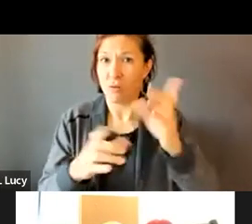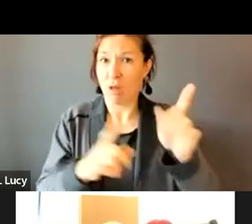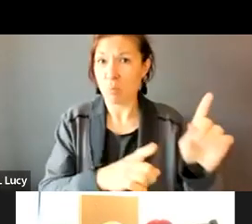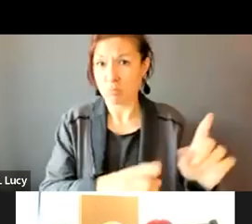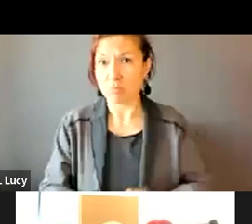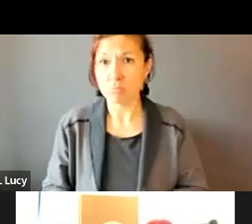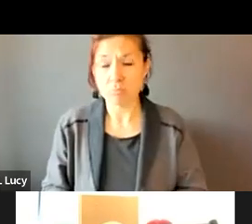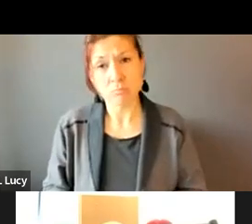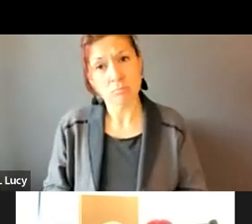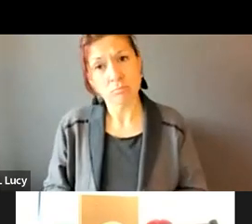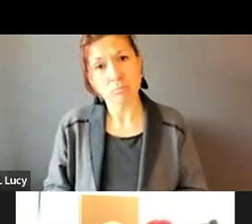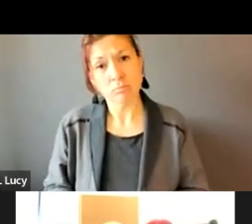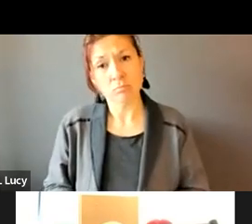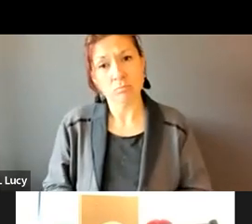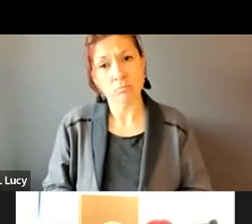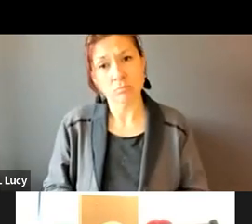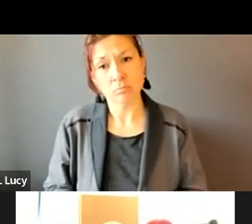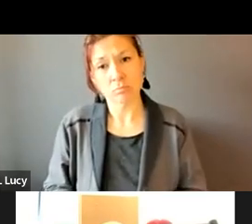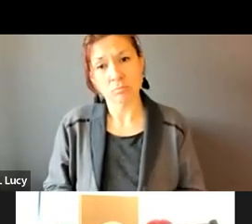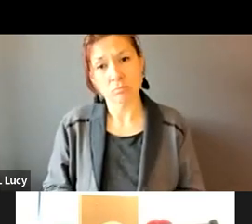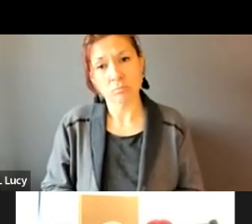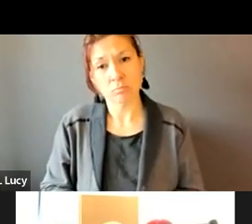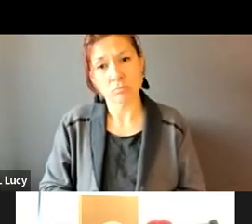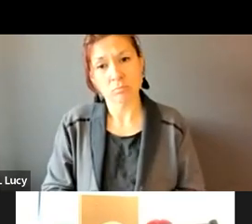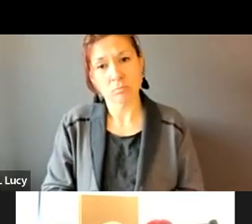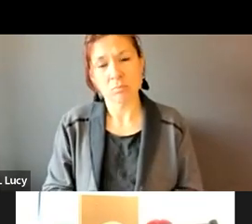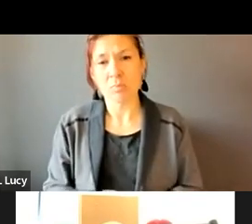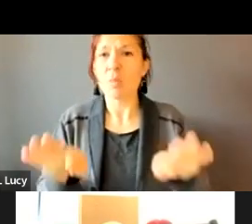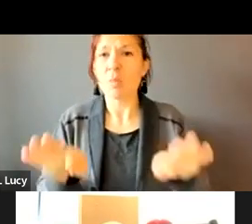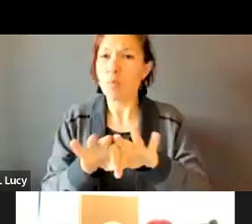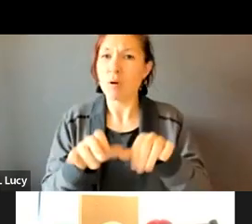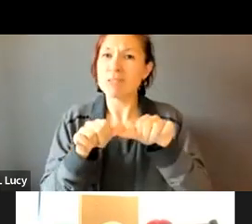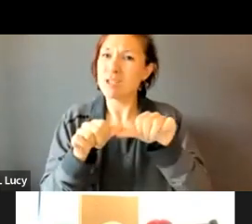we definitely definitely have to continue the talks